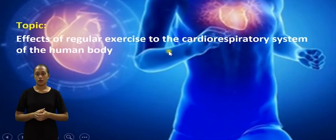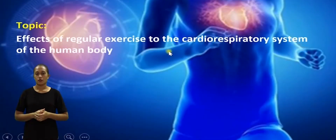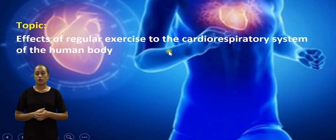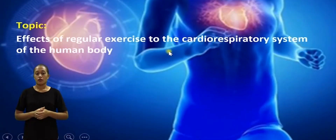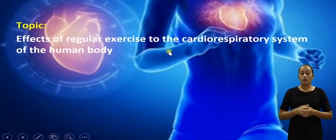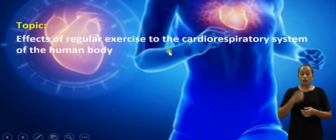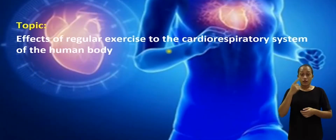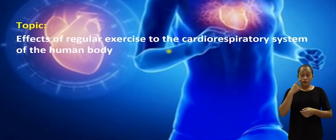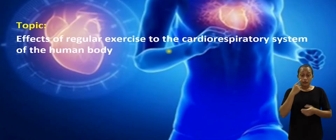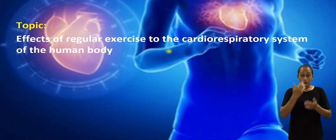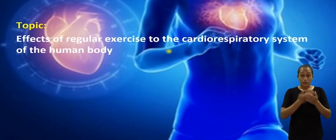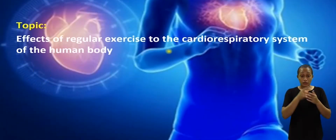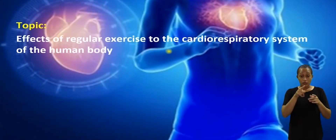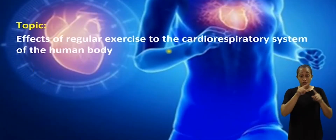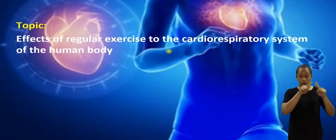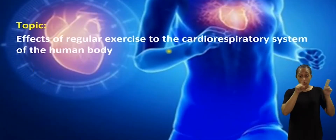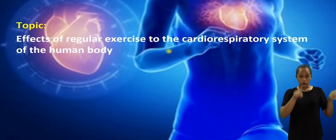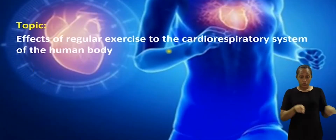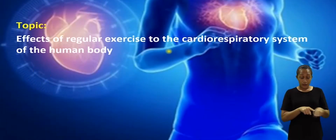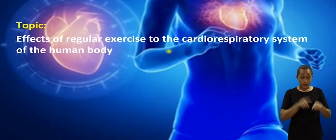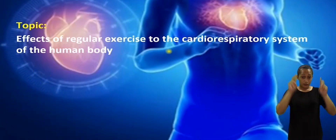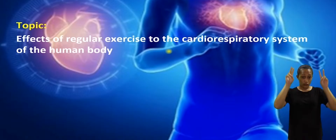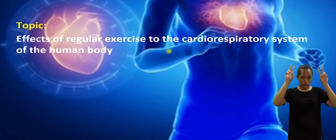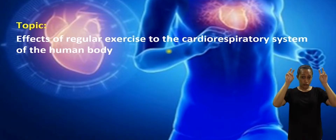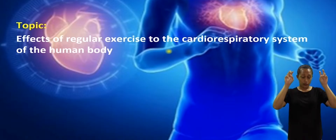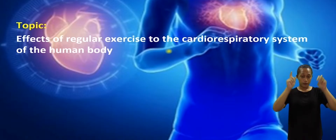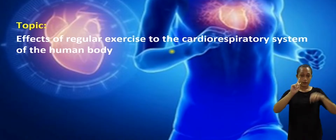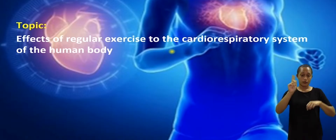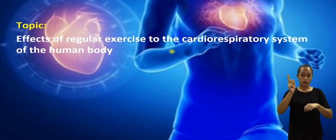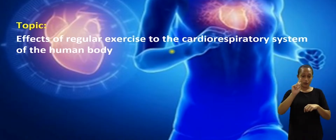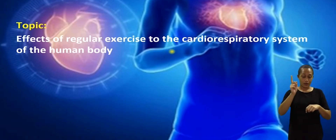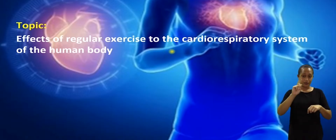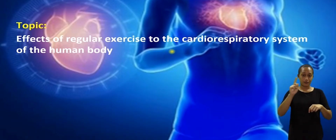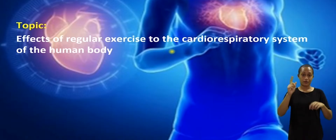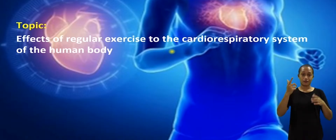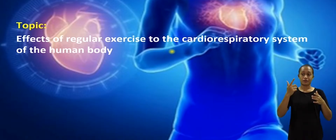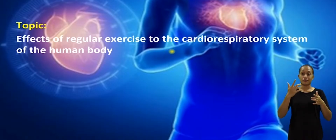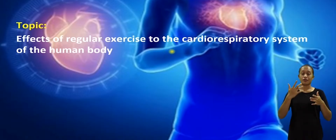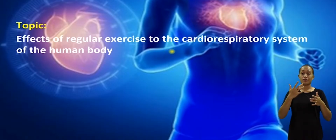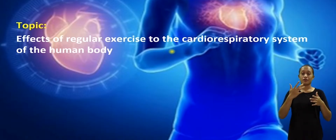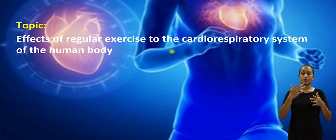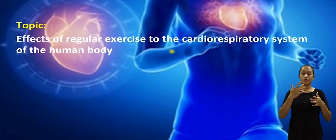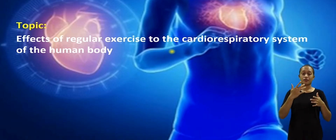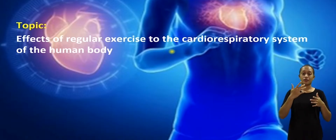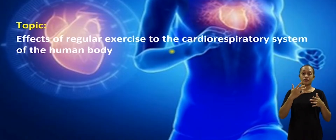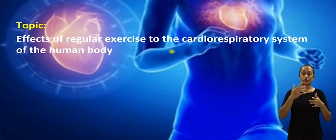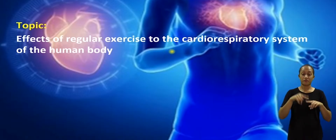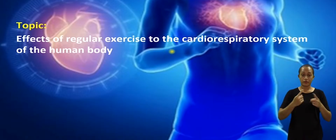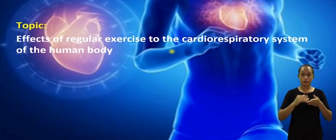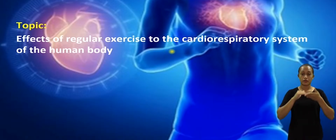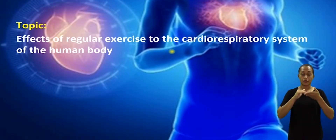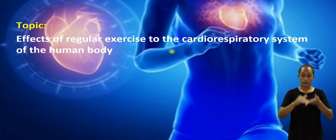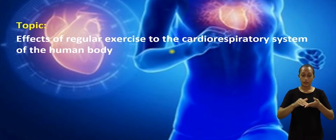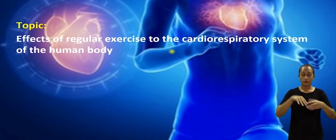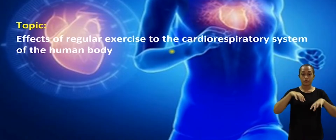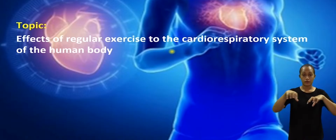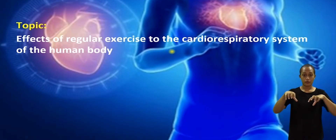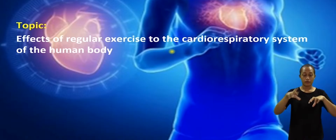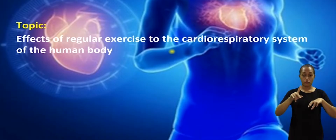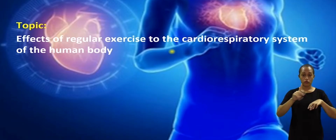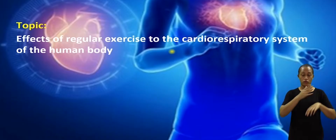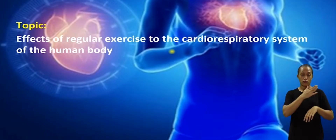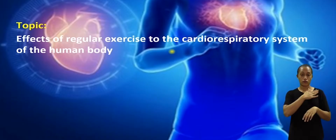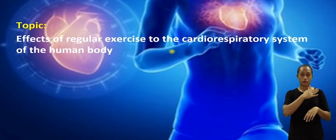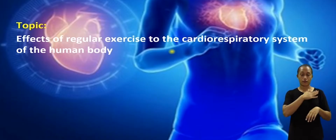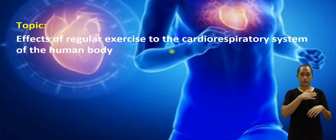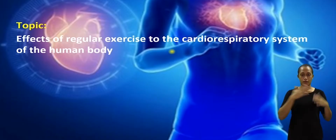As you see on the screen, our topic is given, which is the effects of regular exercise to the cardiorespiratory